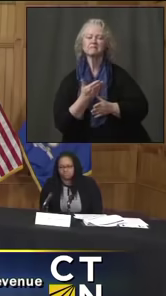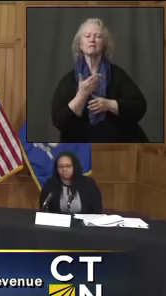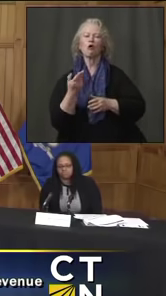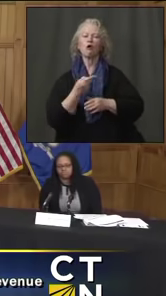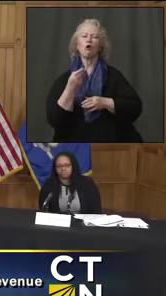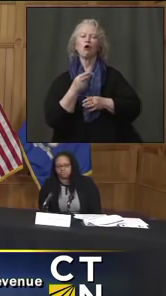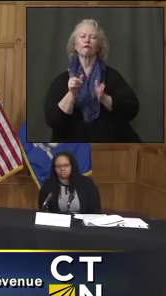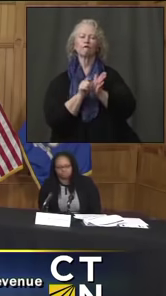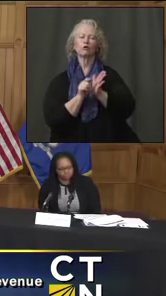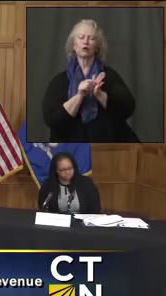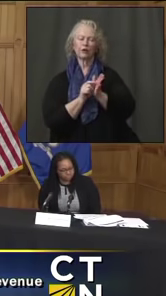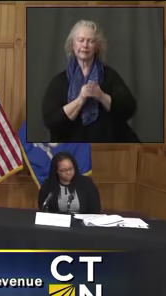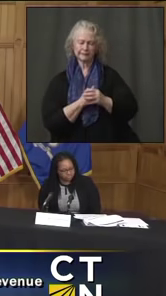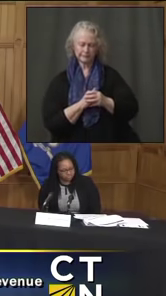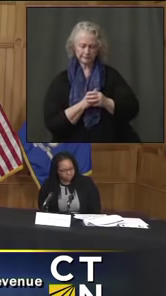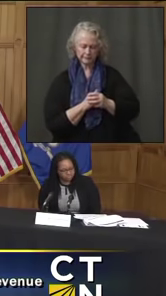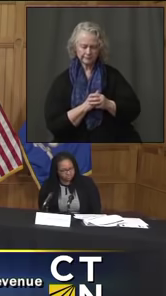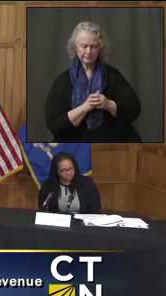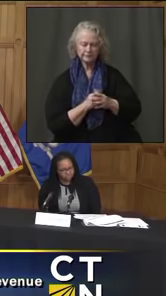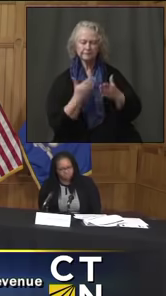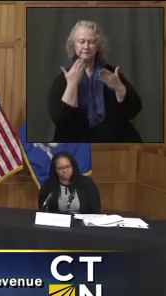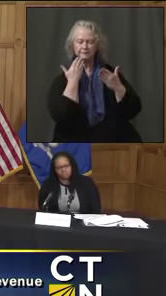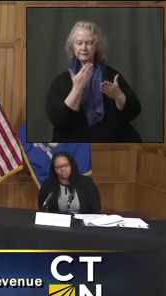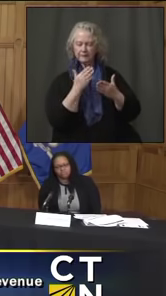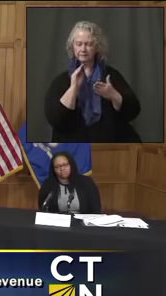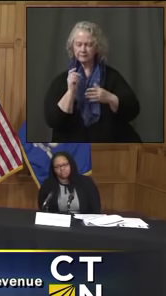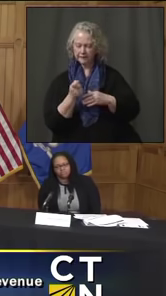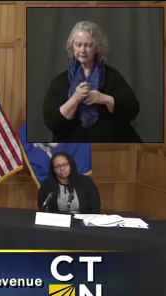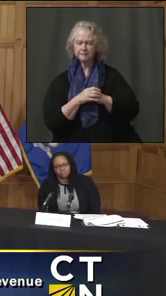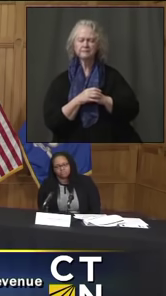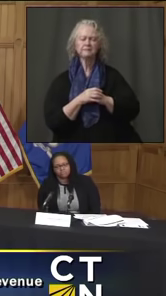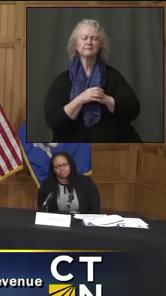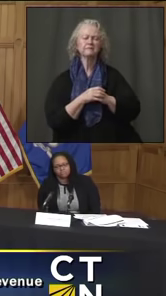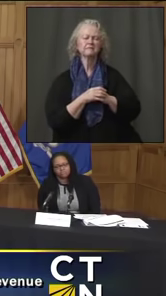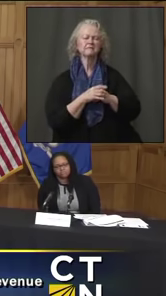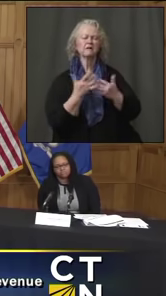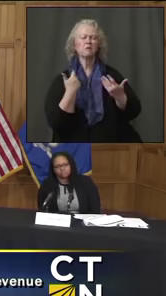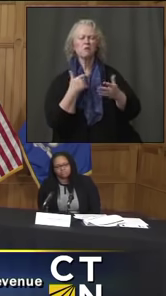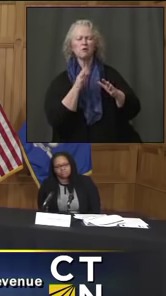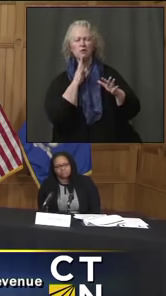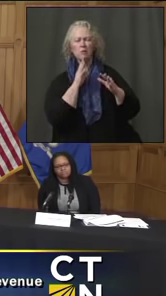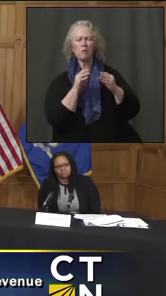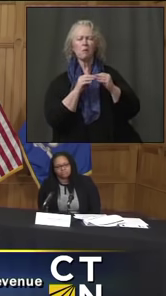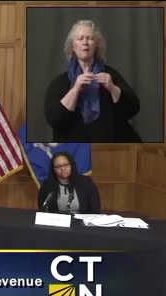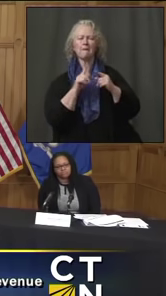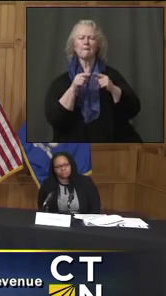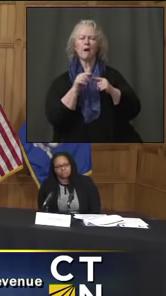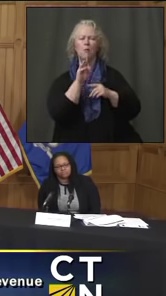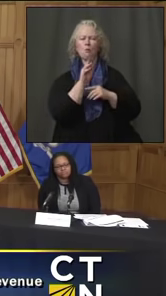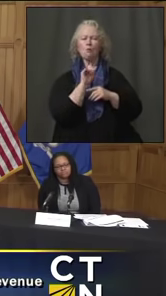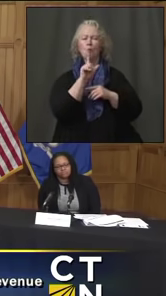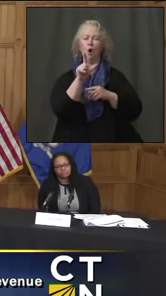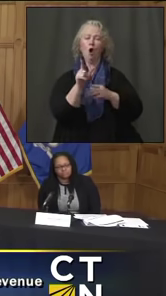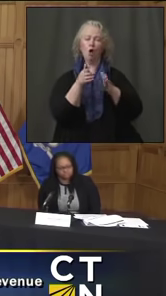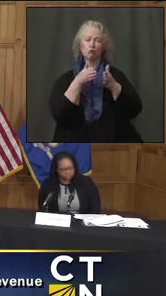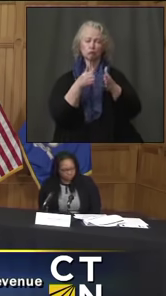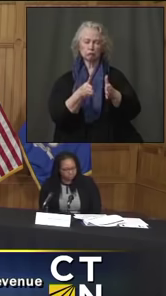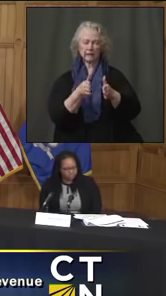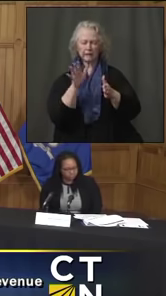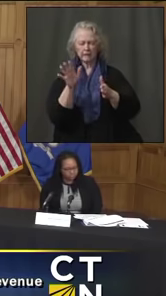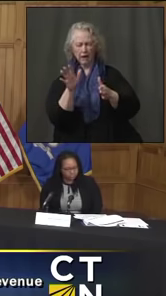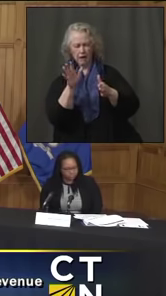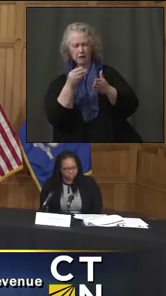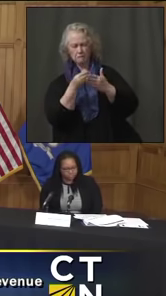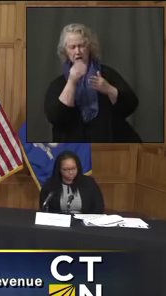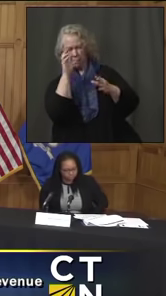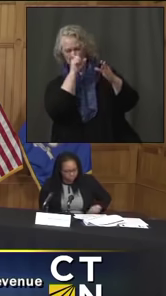Current. Thanks, Max. I wanted to talk a little further about the Wall Street money and the estimates and finals. If I'm